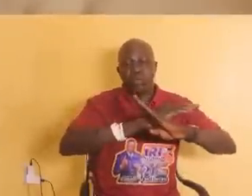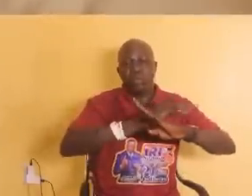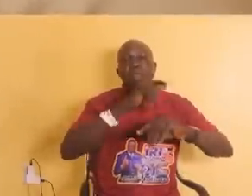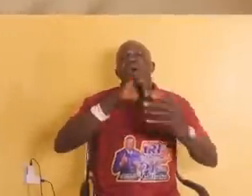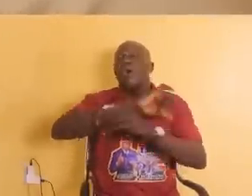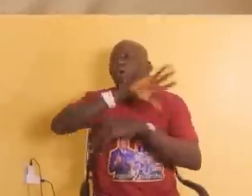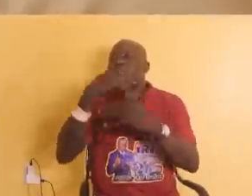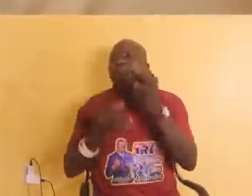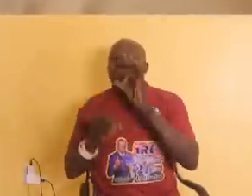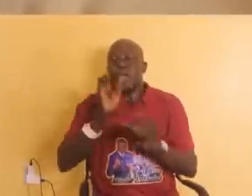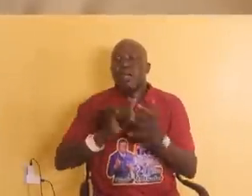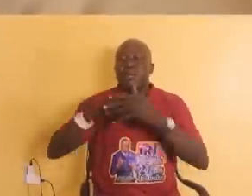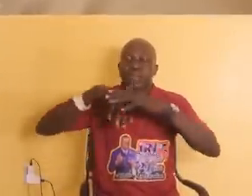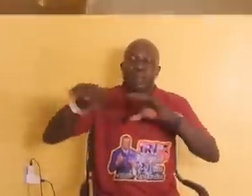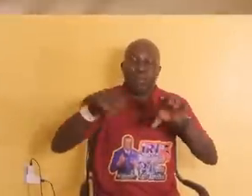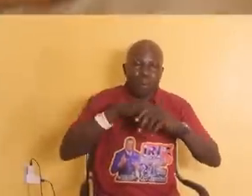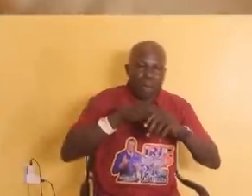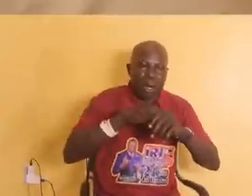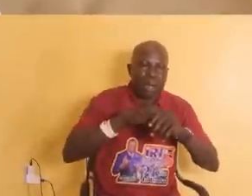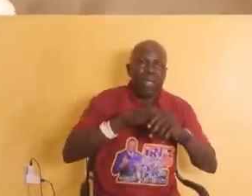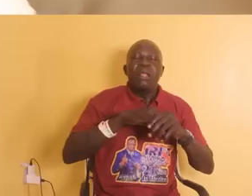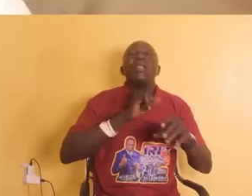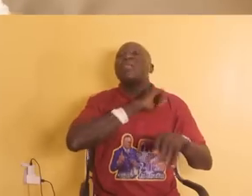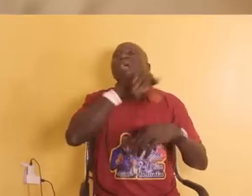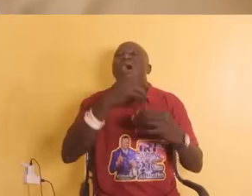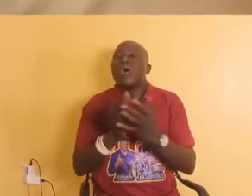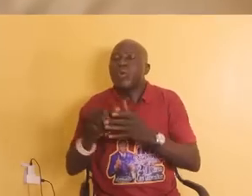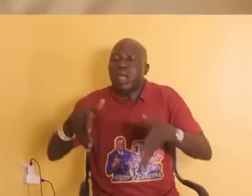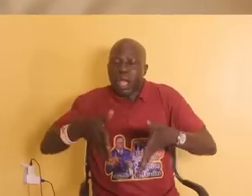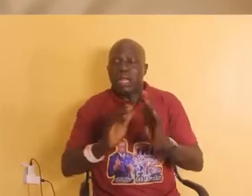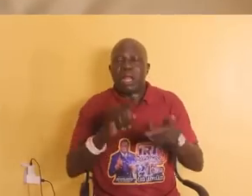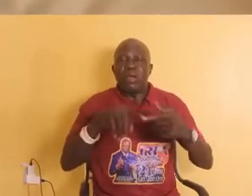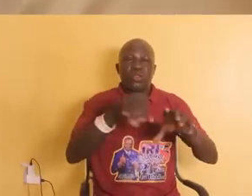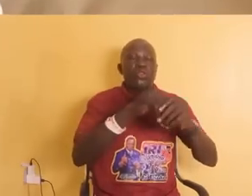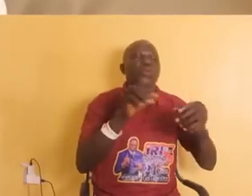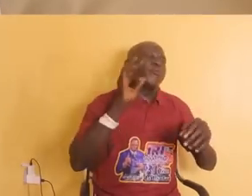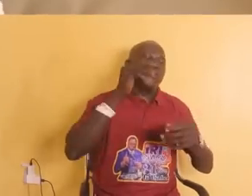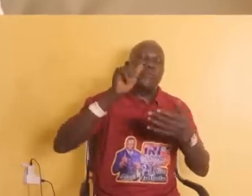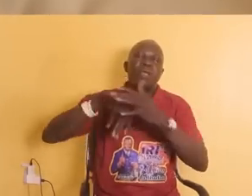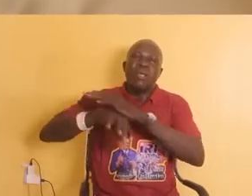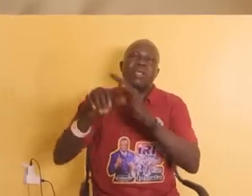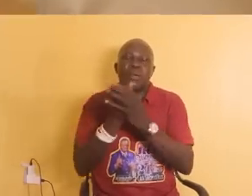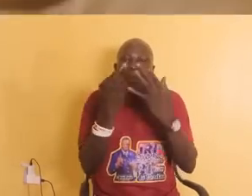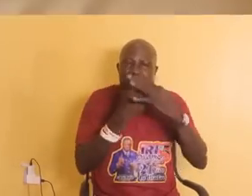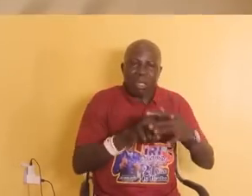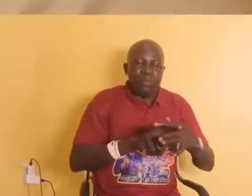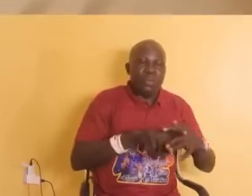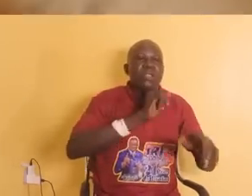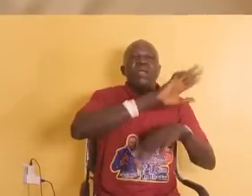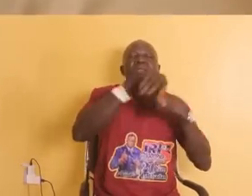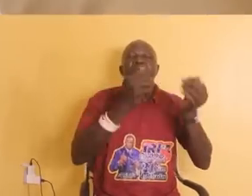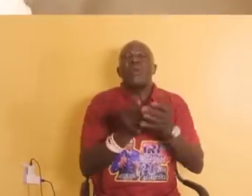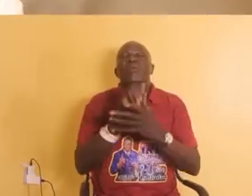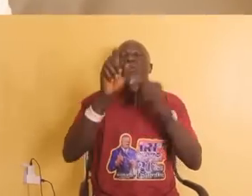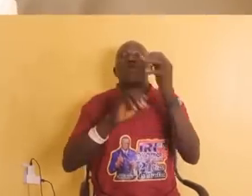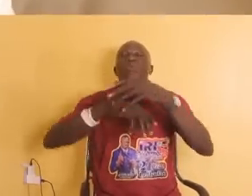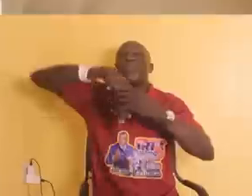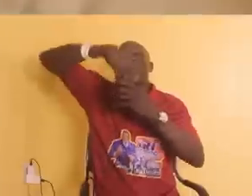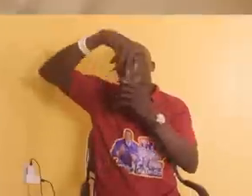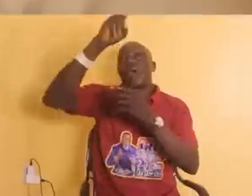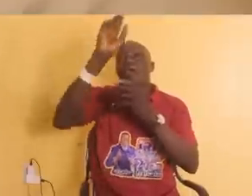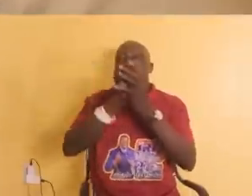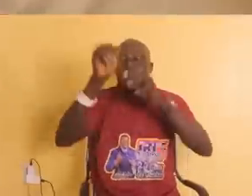delay you. If they are married, they are allowed, they will not be successful. If they establish a company, if they move on, they